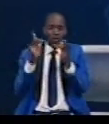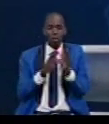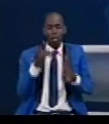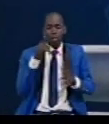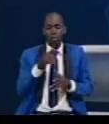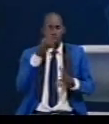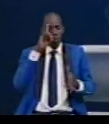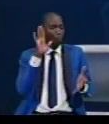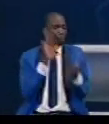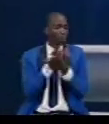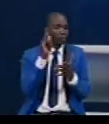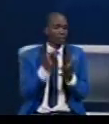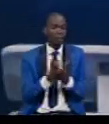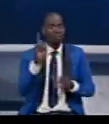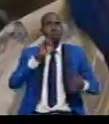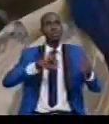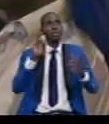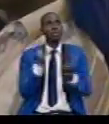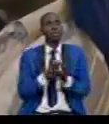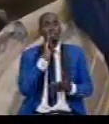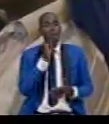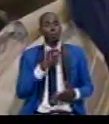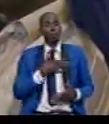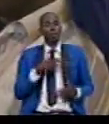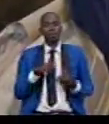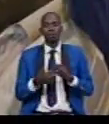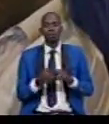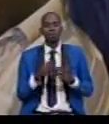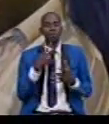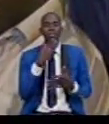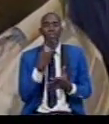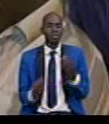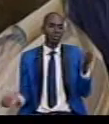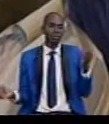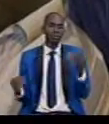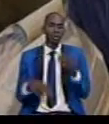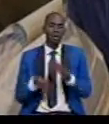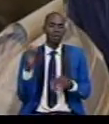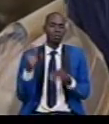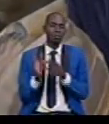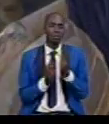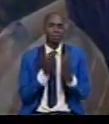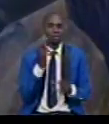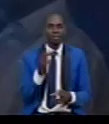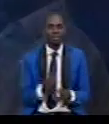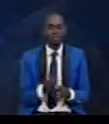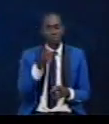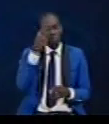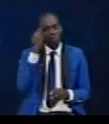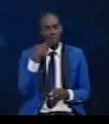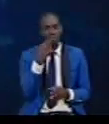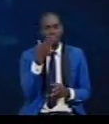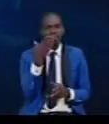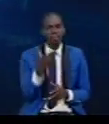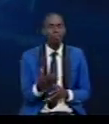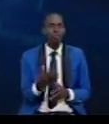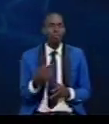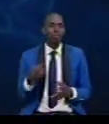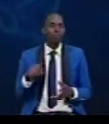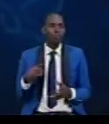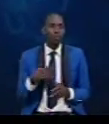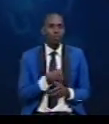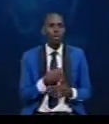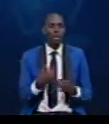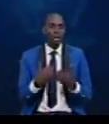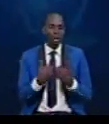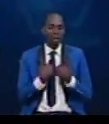mine, that moment tonight you are healed in Jesus' name. Because it says we, having the same spirit of